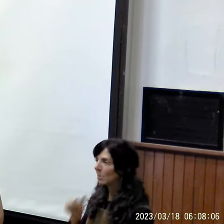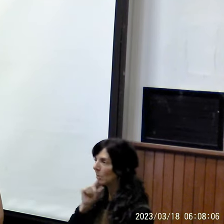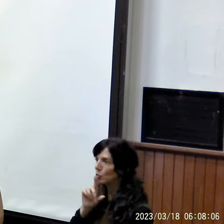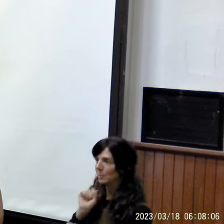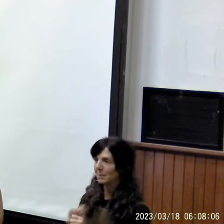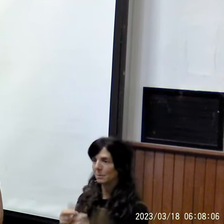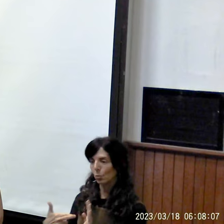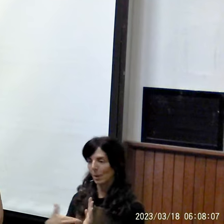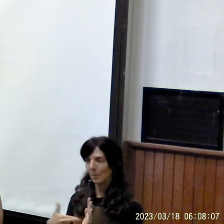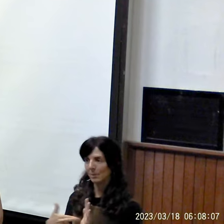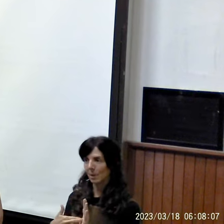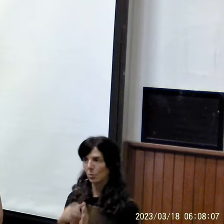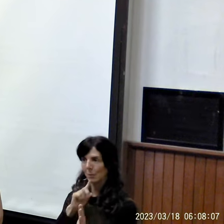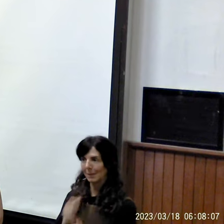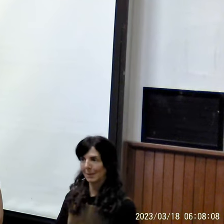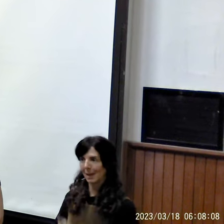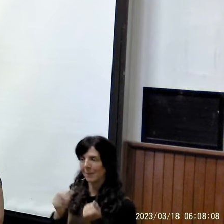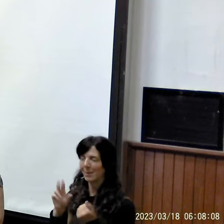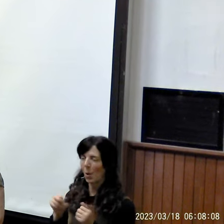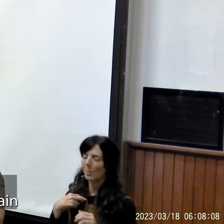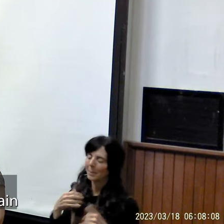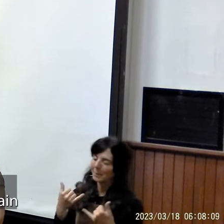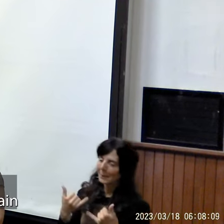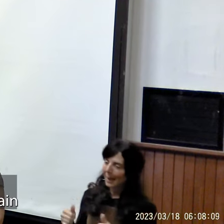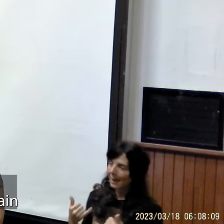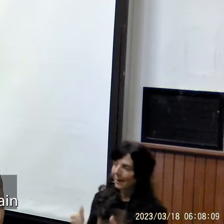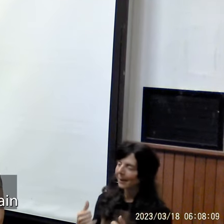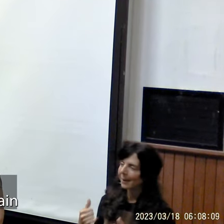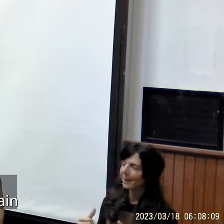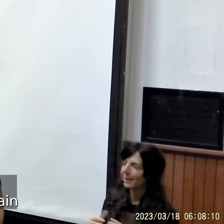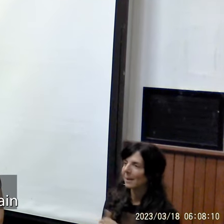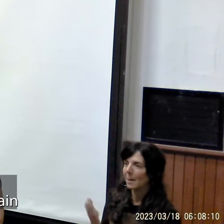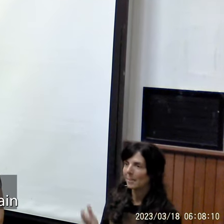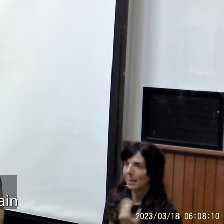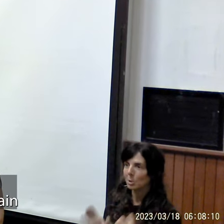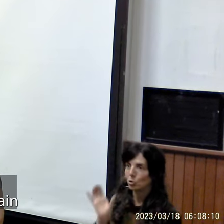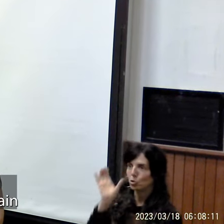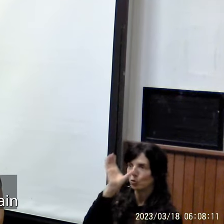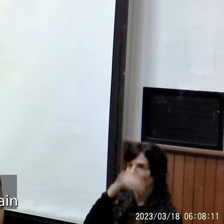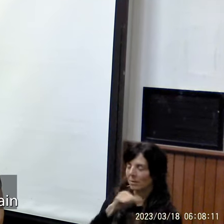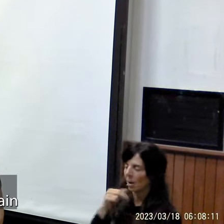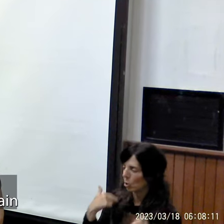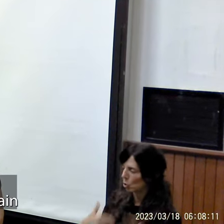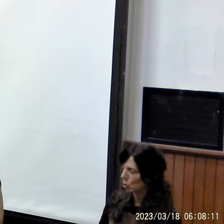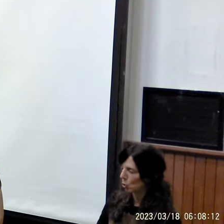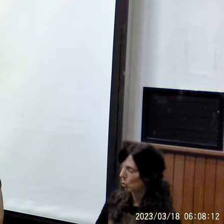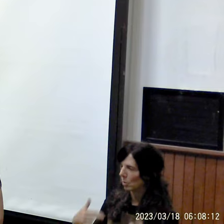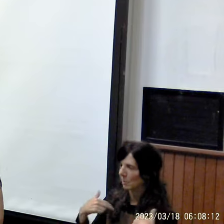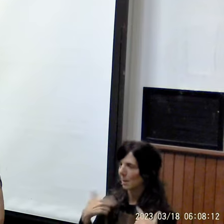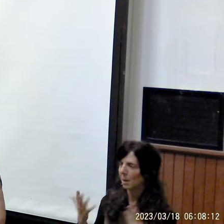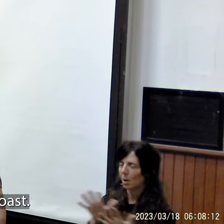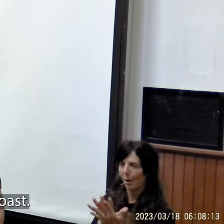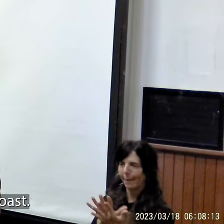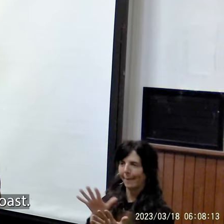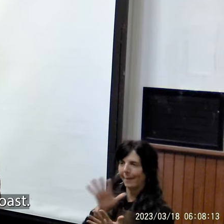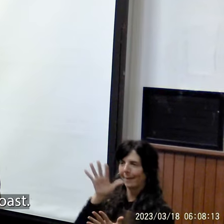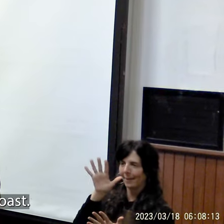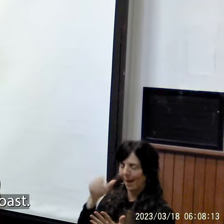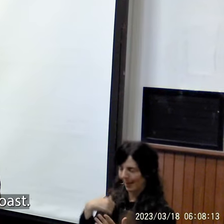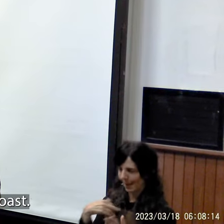through moments of play, of things that are strange or non-human or moving, things